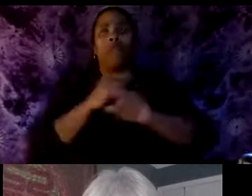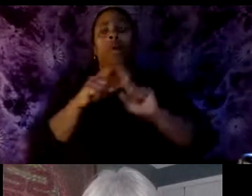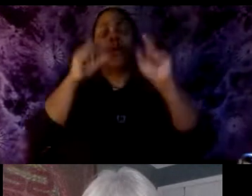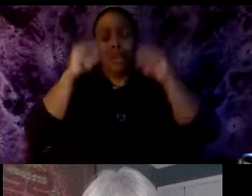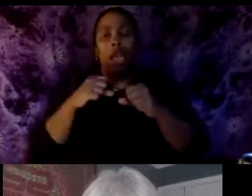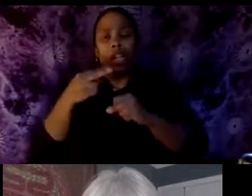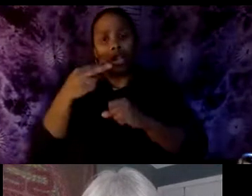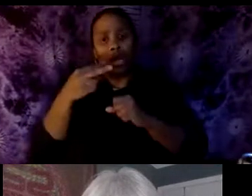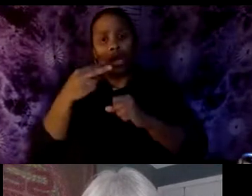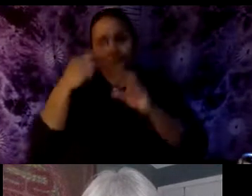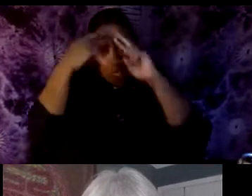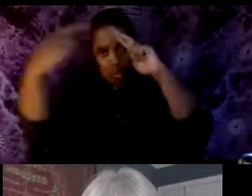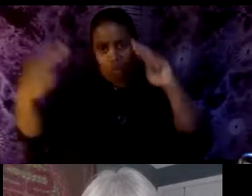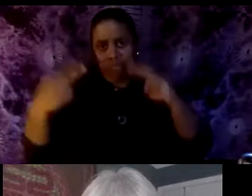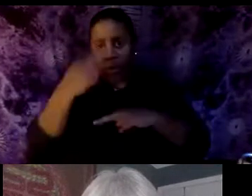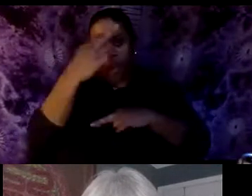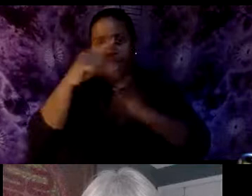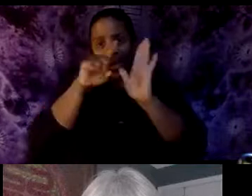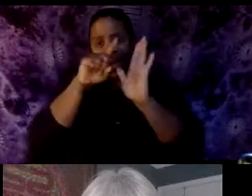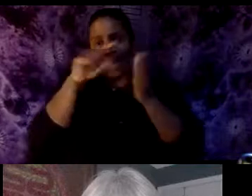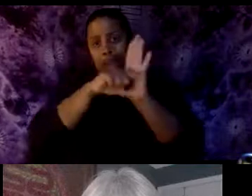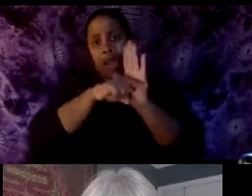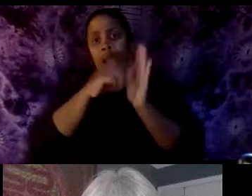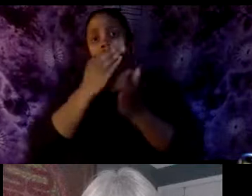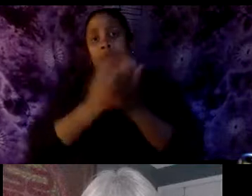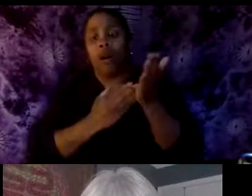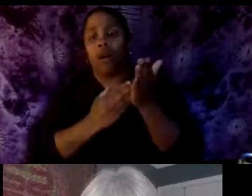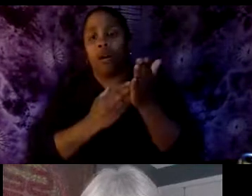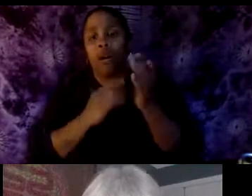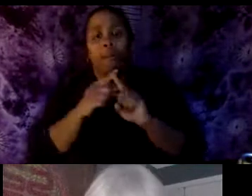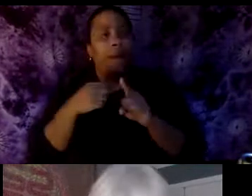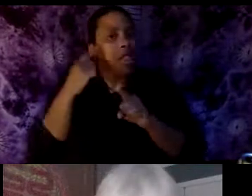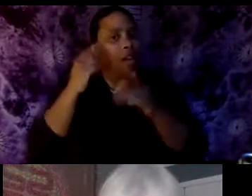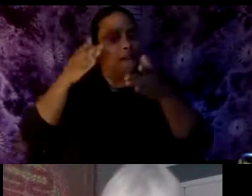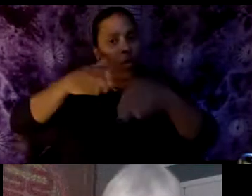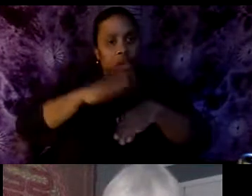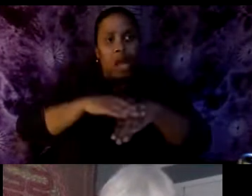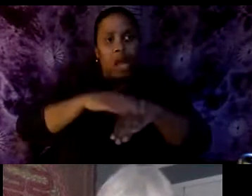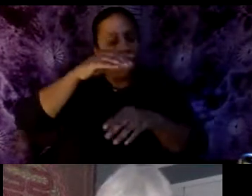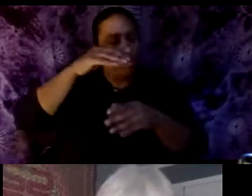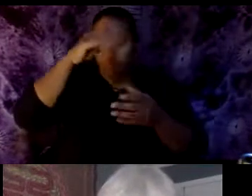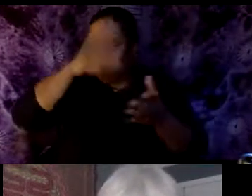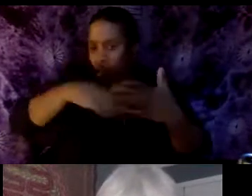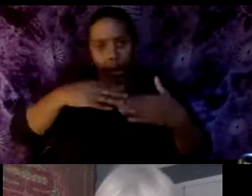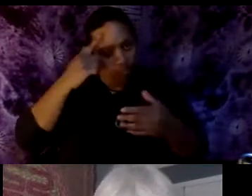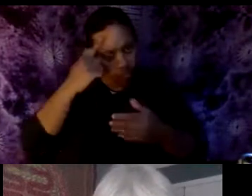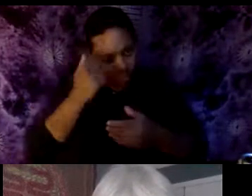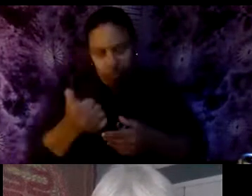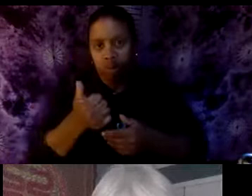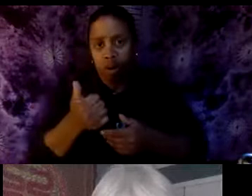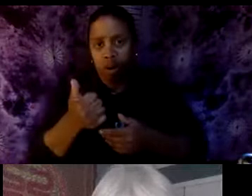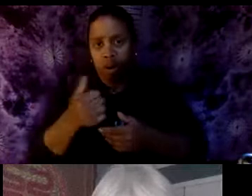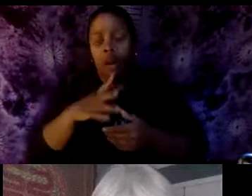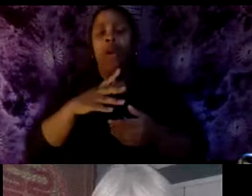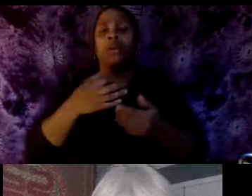parts that are there. But I just think focusing on anything and everything and being aware of the behavior and thinking